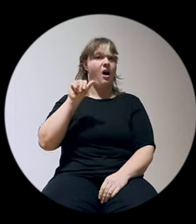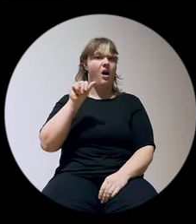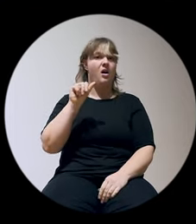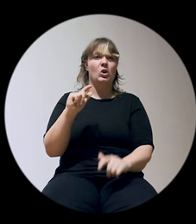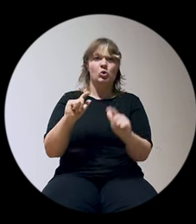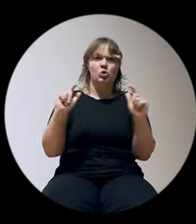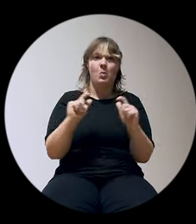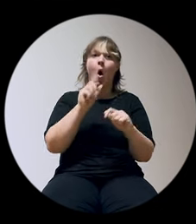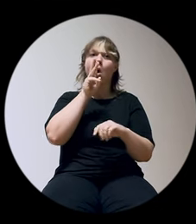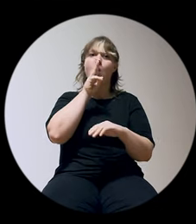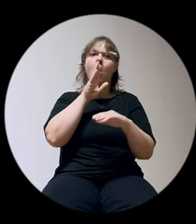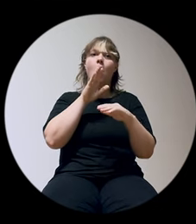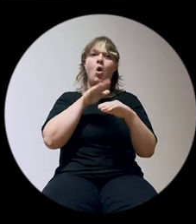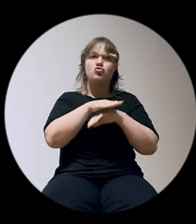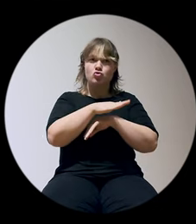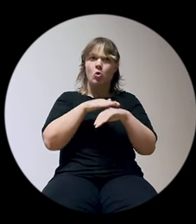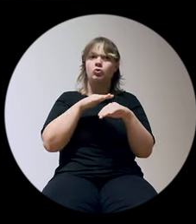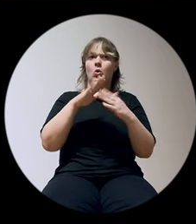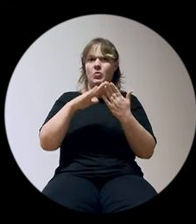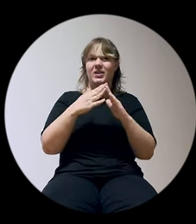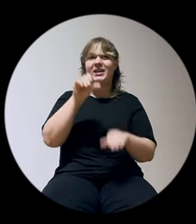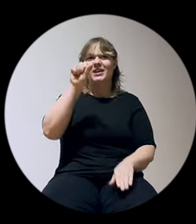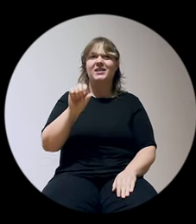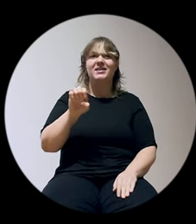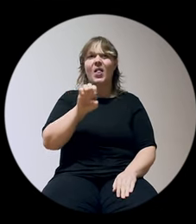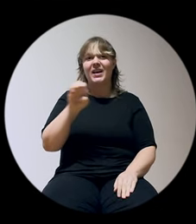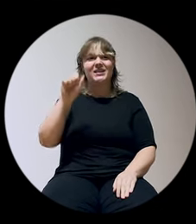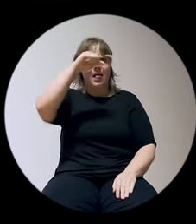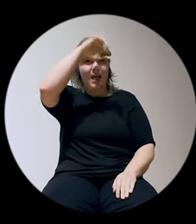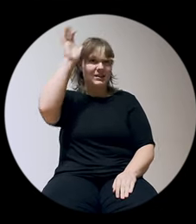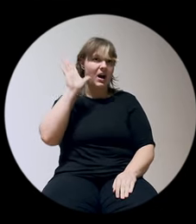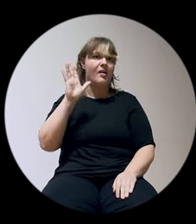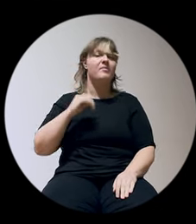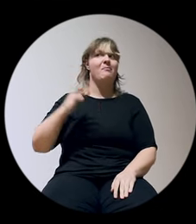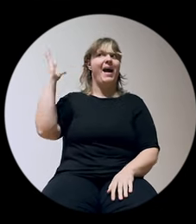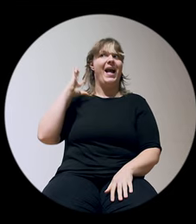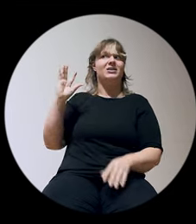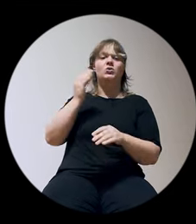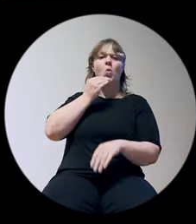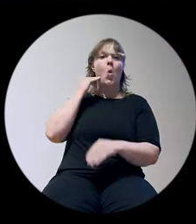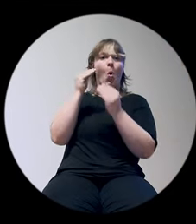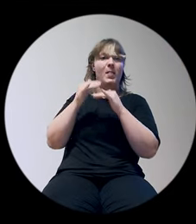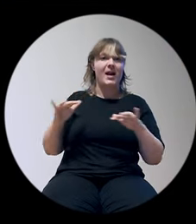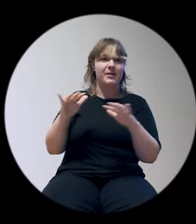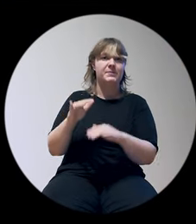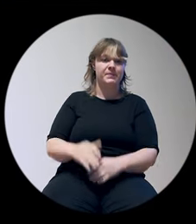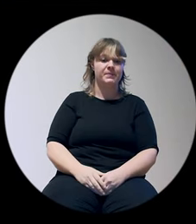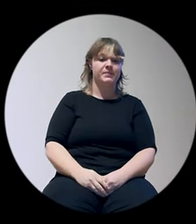small coastal community in southeast Alaska. This is my ancestral homelands.